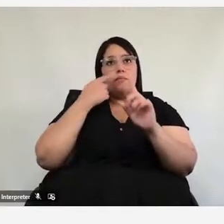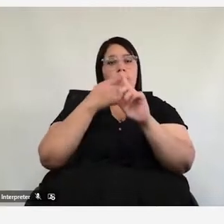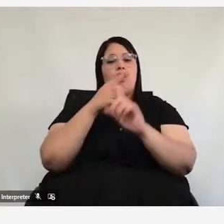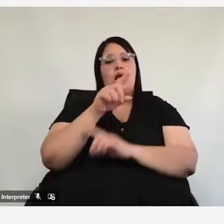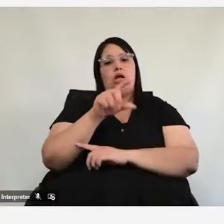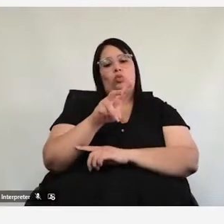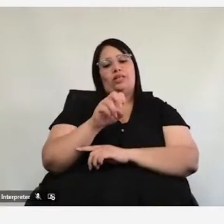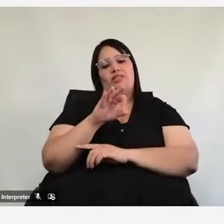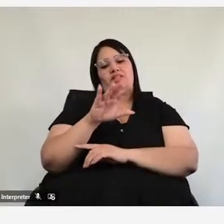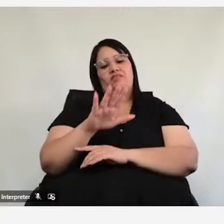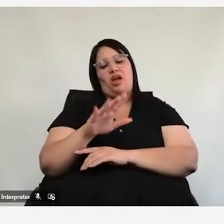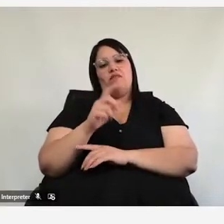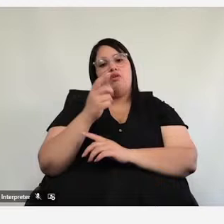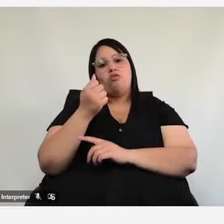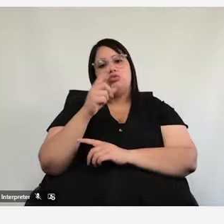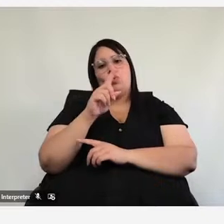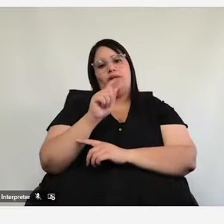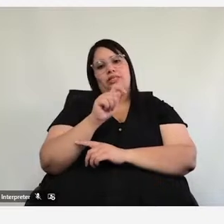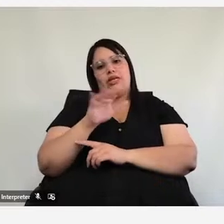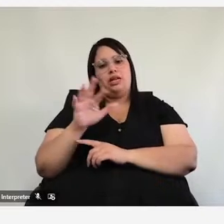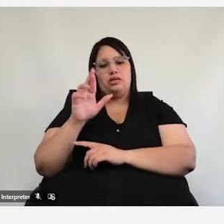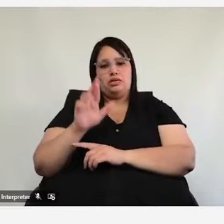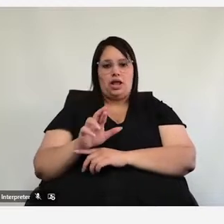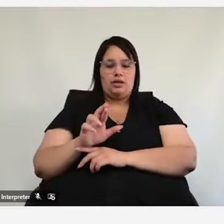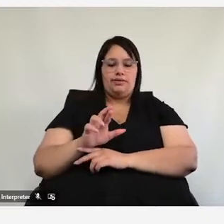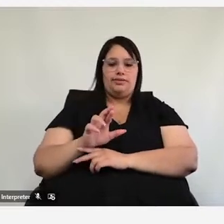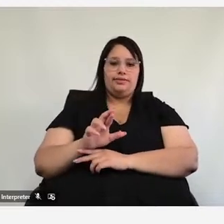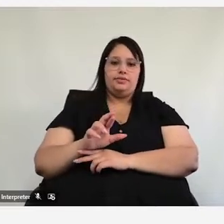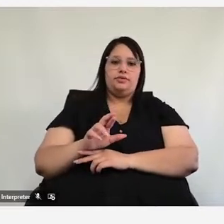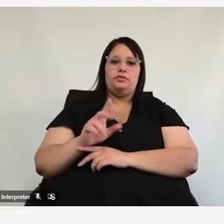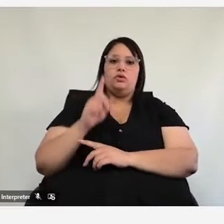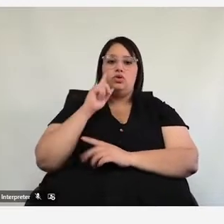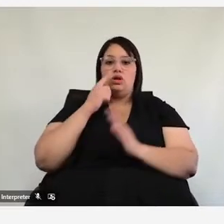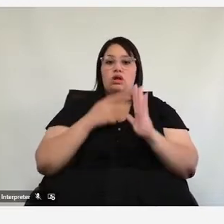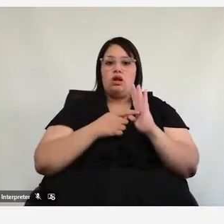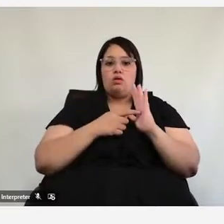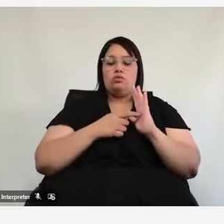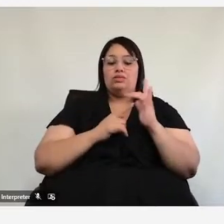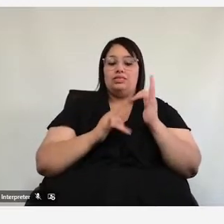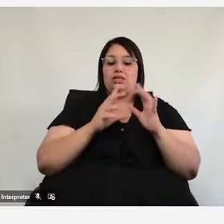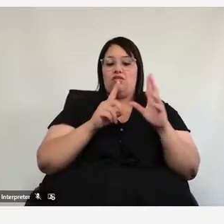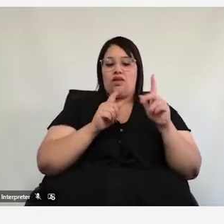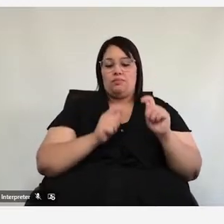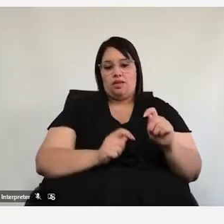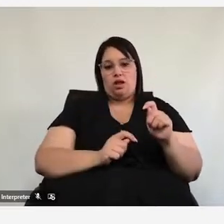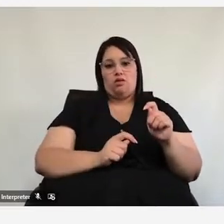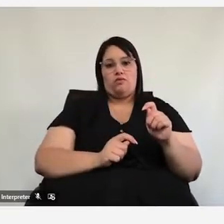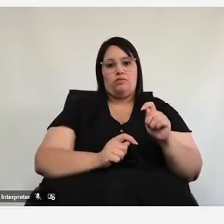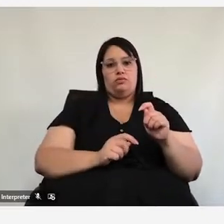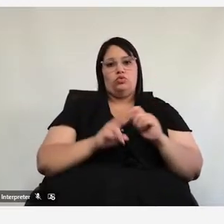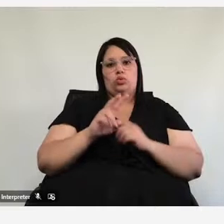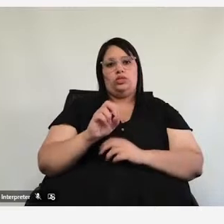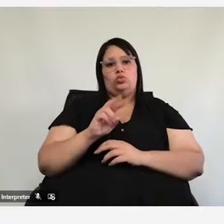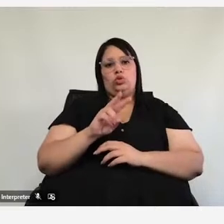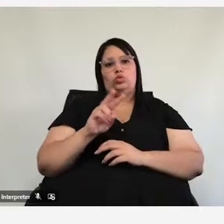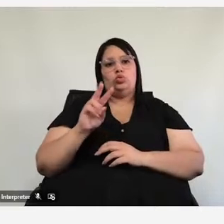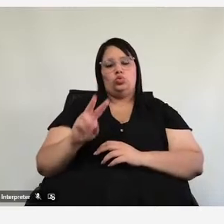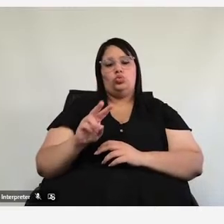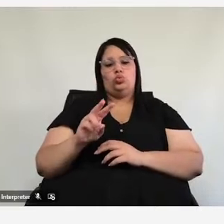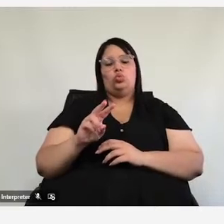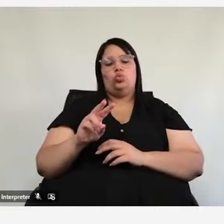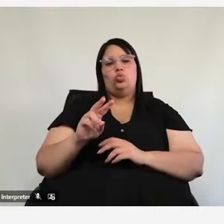a cost of 1 trillion rand. Speaker, take note. The city of Cape Town, 2022 census